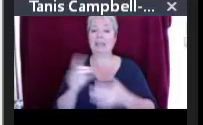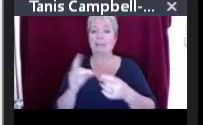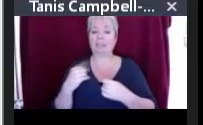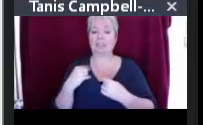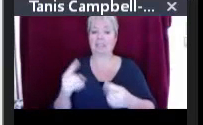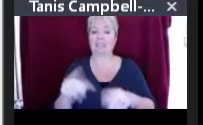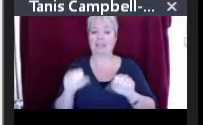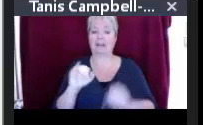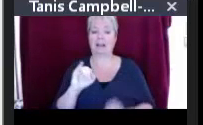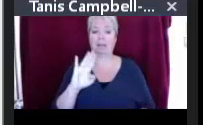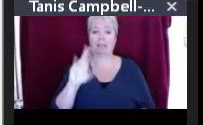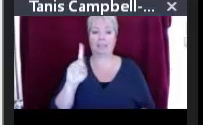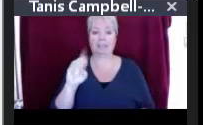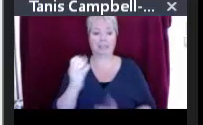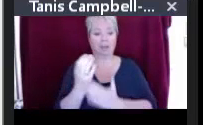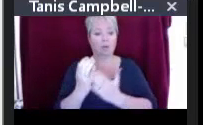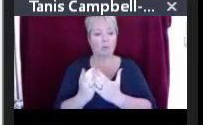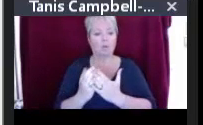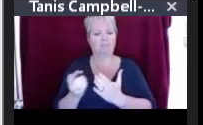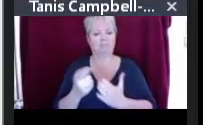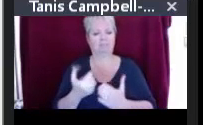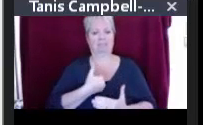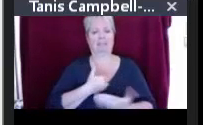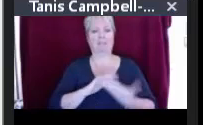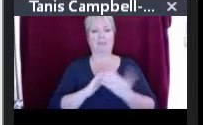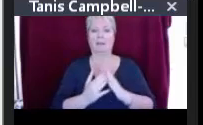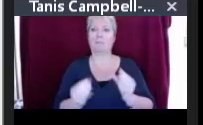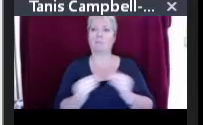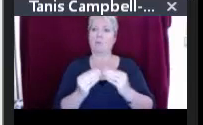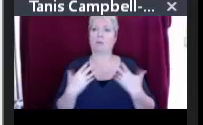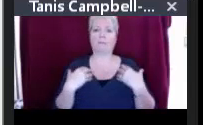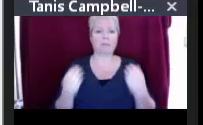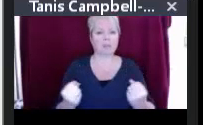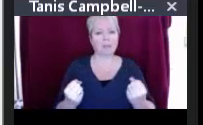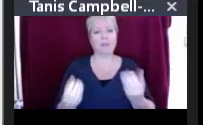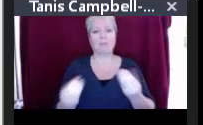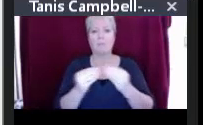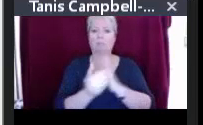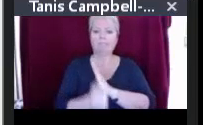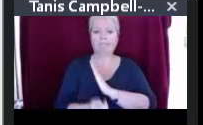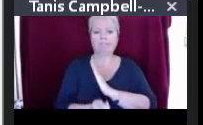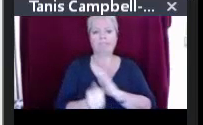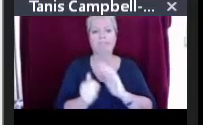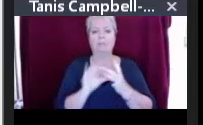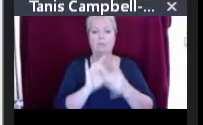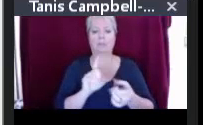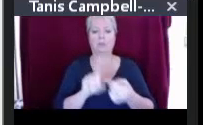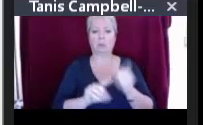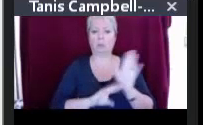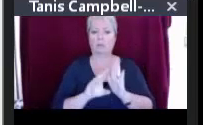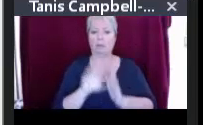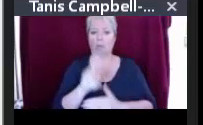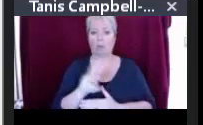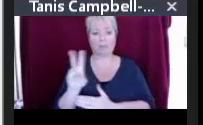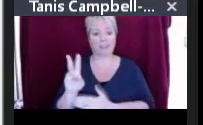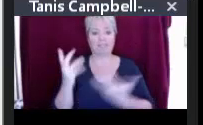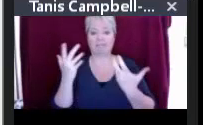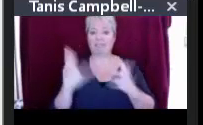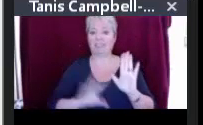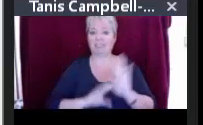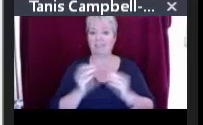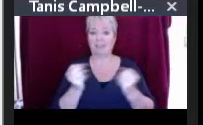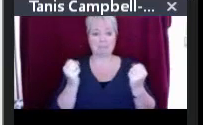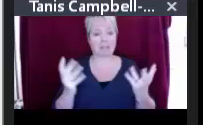course, I have become more proficient and confident in developing websites. I have developed numerous websites since